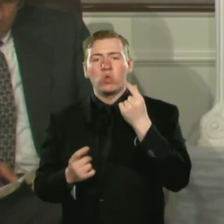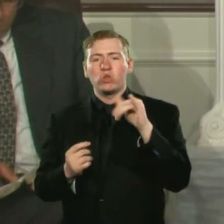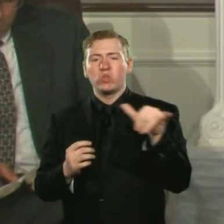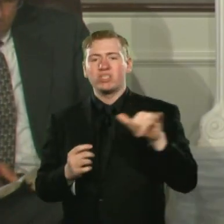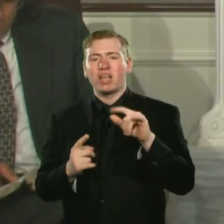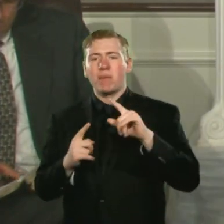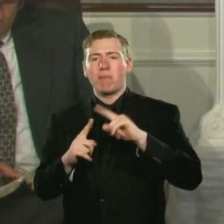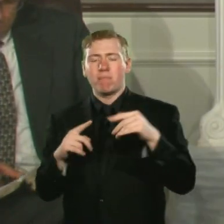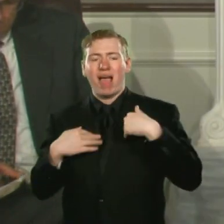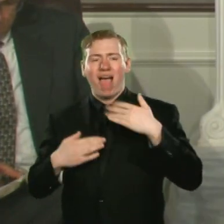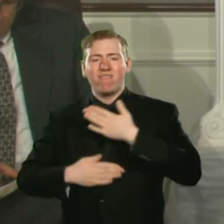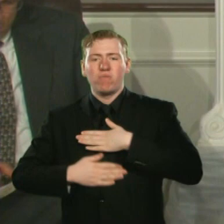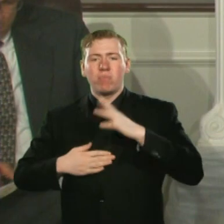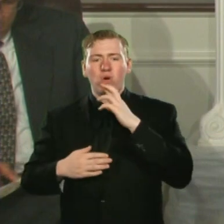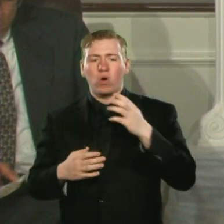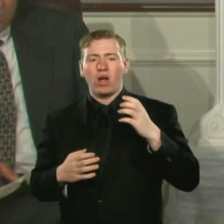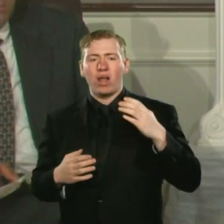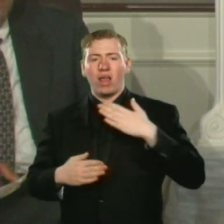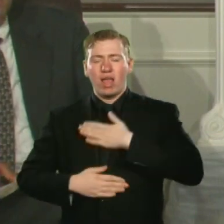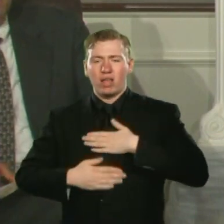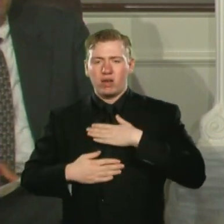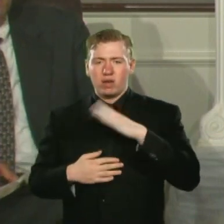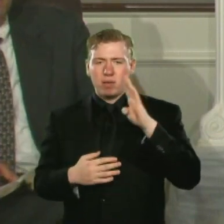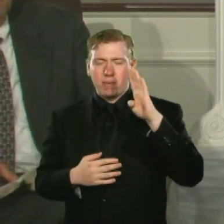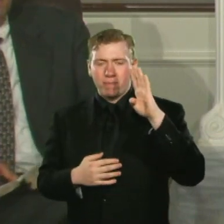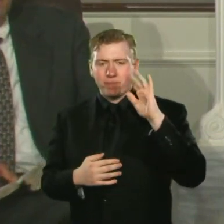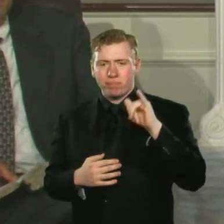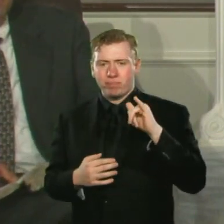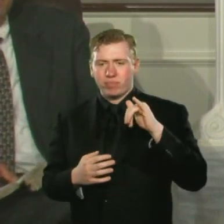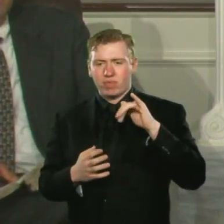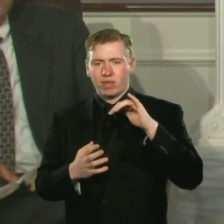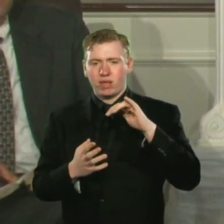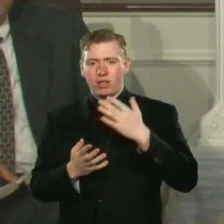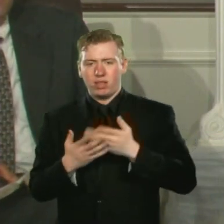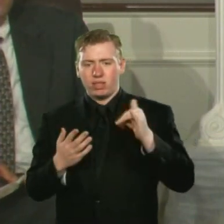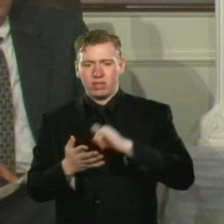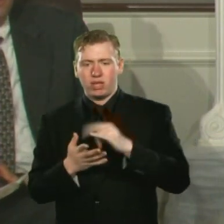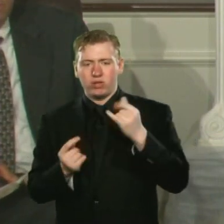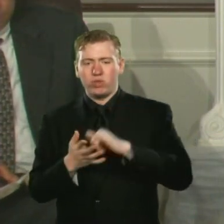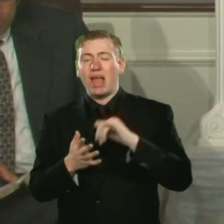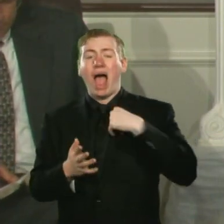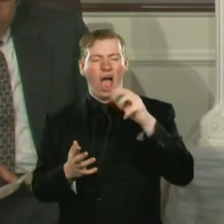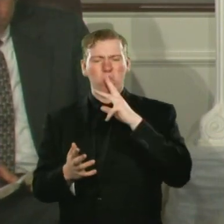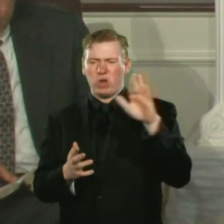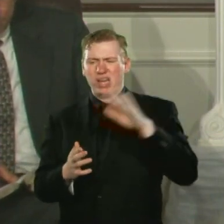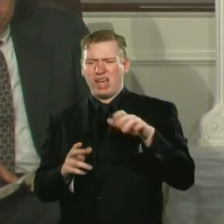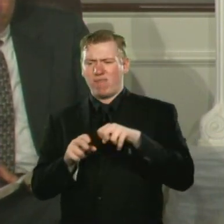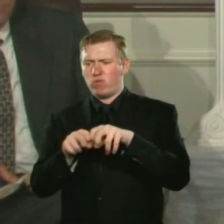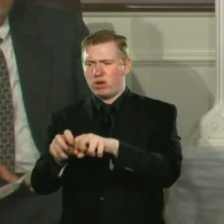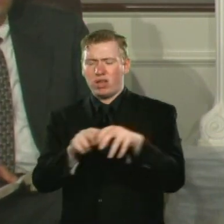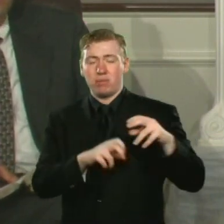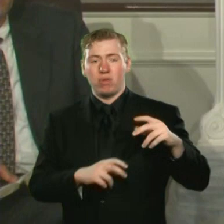are entertained by them that do that." So, "Well, I would never be a fornicator. Don't watch it on TV."